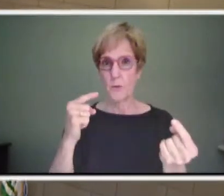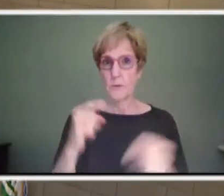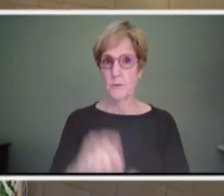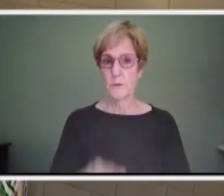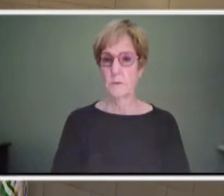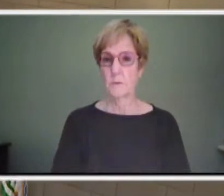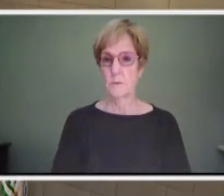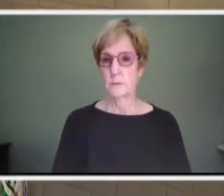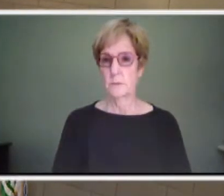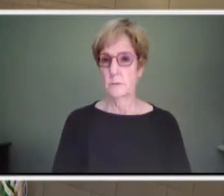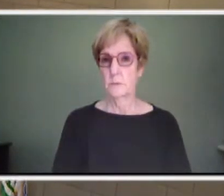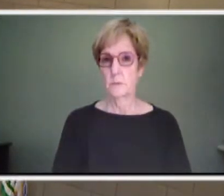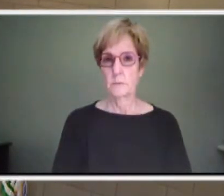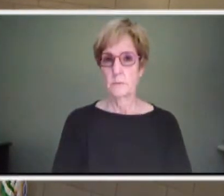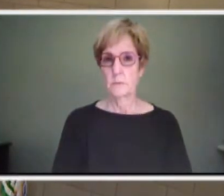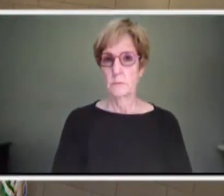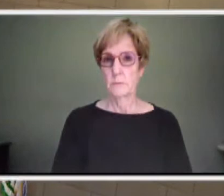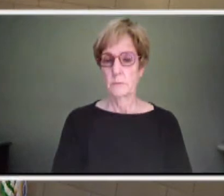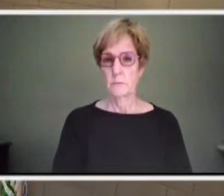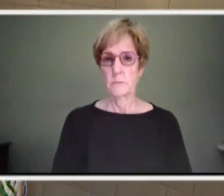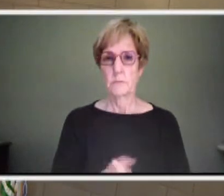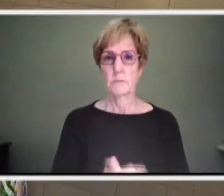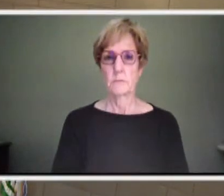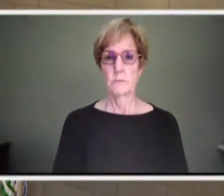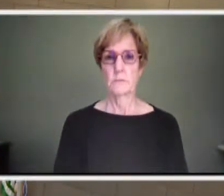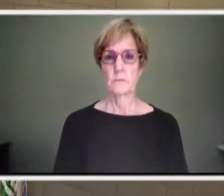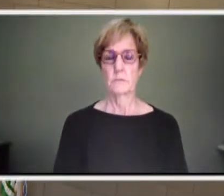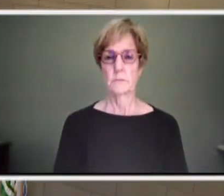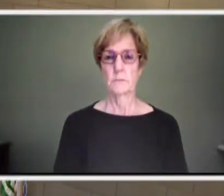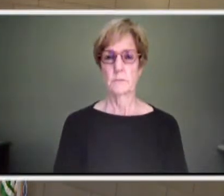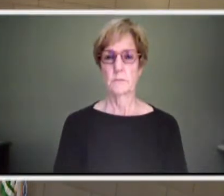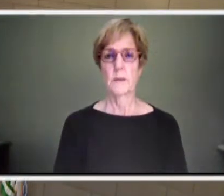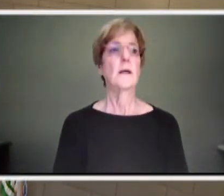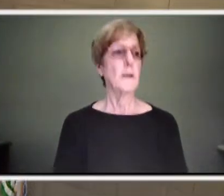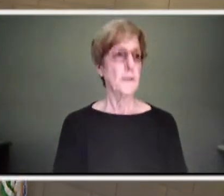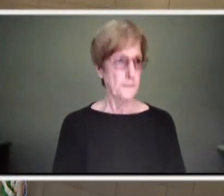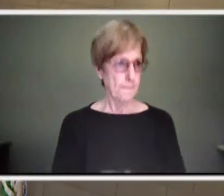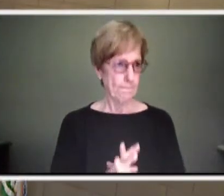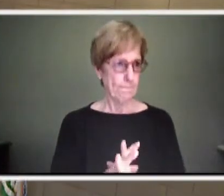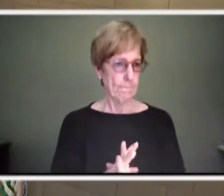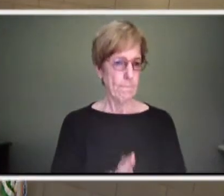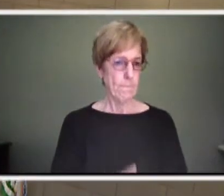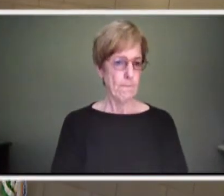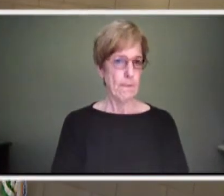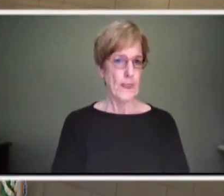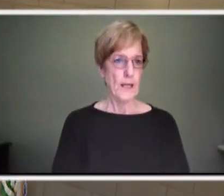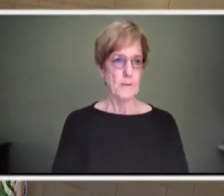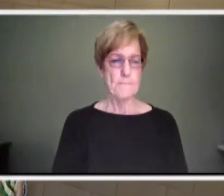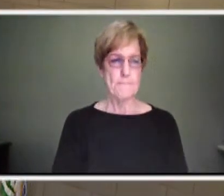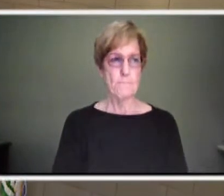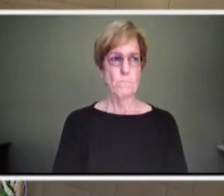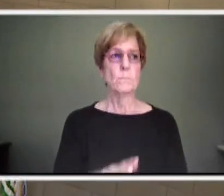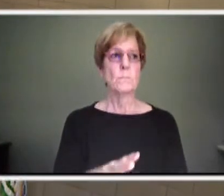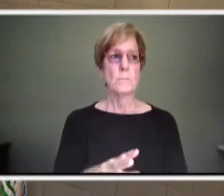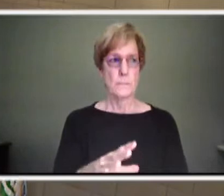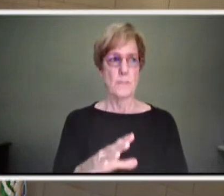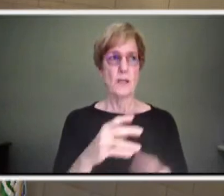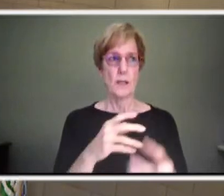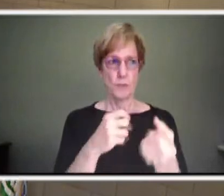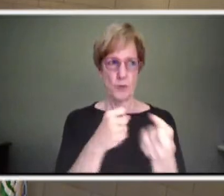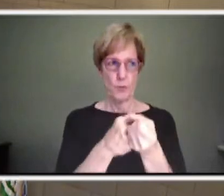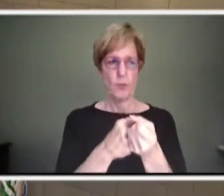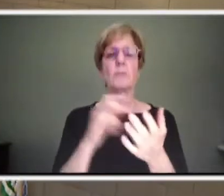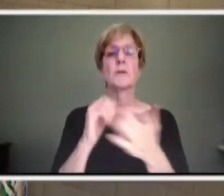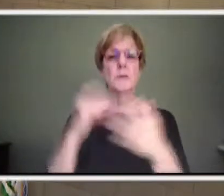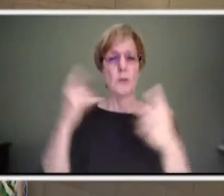Ms. Mayfield? Yeah, 3/4. All right, so it's no? We just want to record the votes. In support? All right, that vote is unanimous.